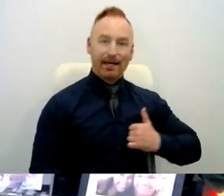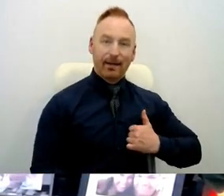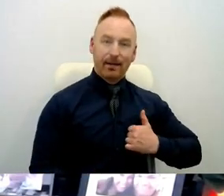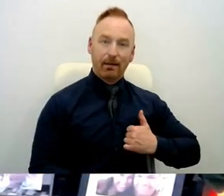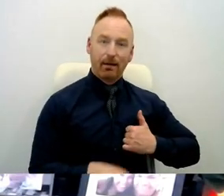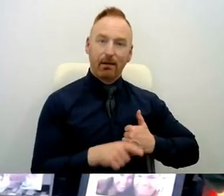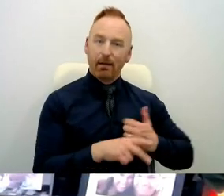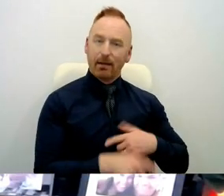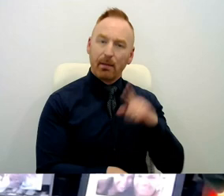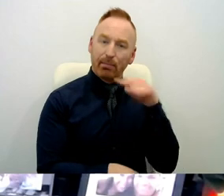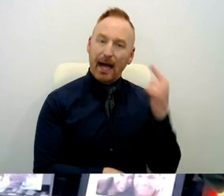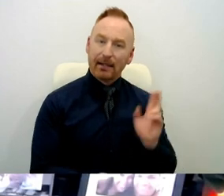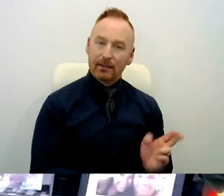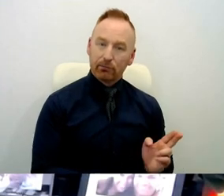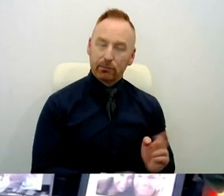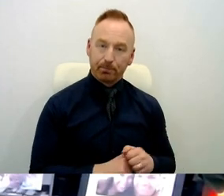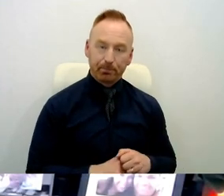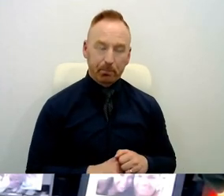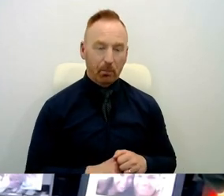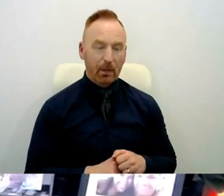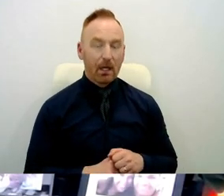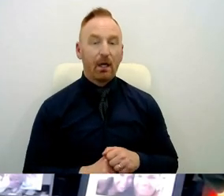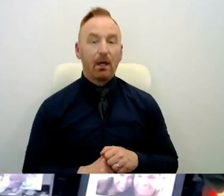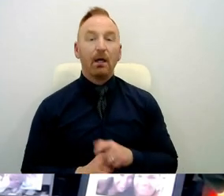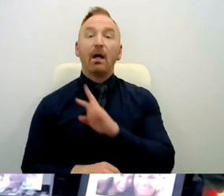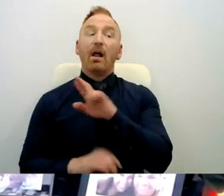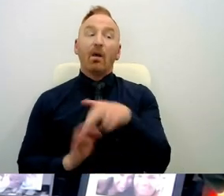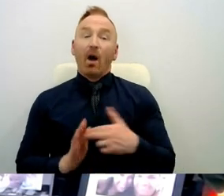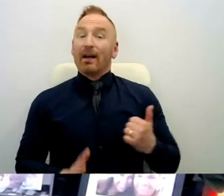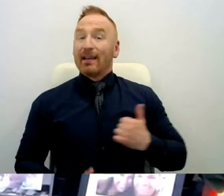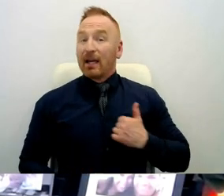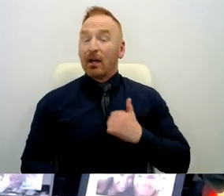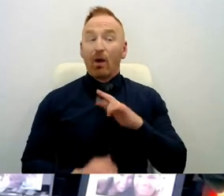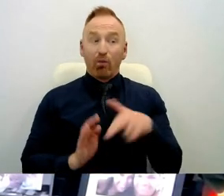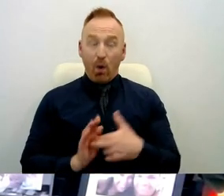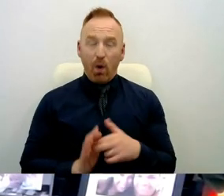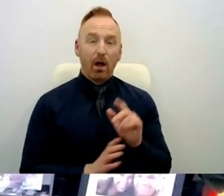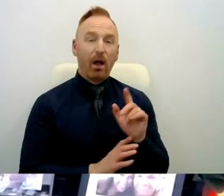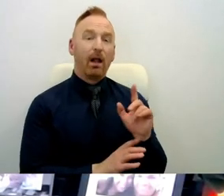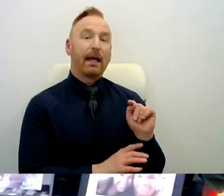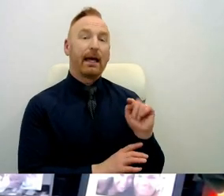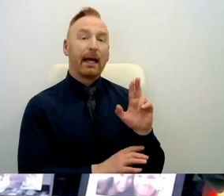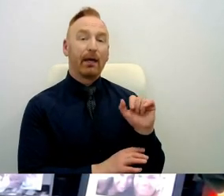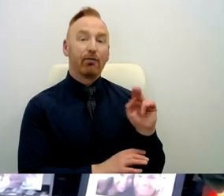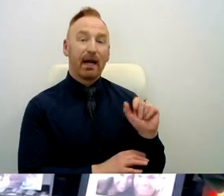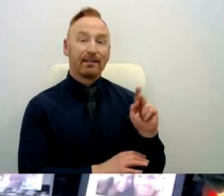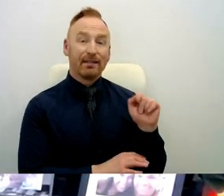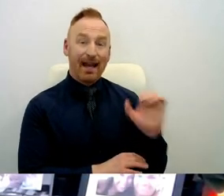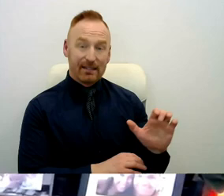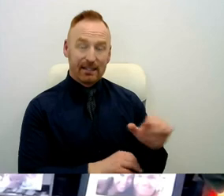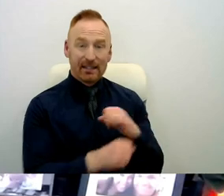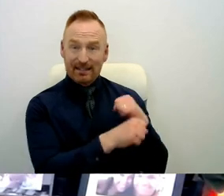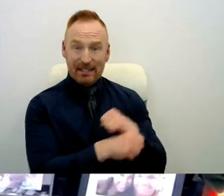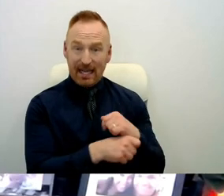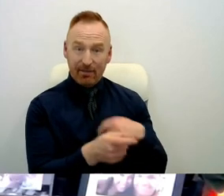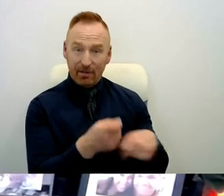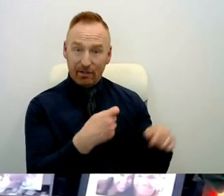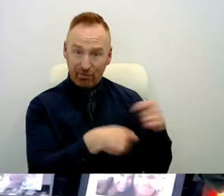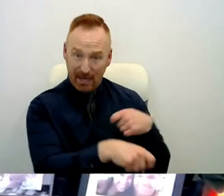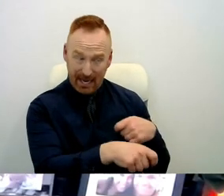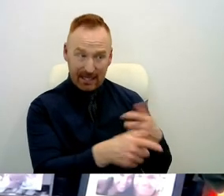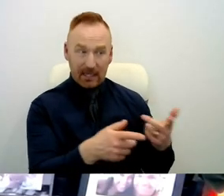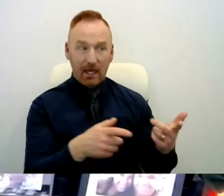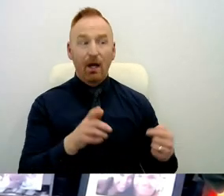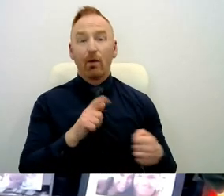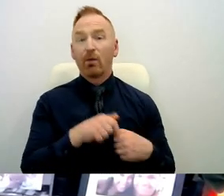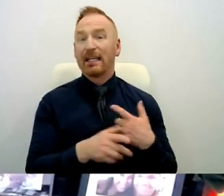history. The role of Canada's role in the transatlantic slave trade is but one example of a history